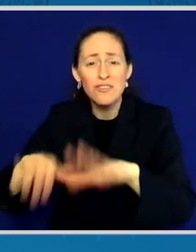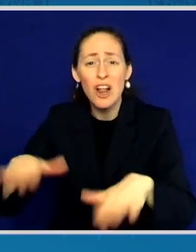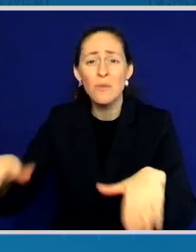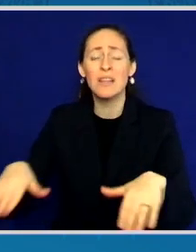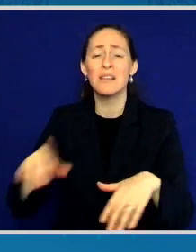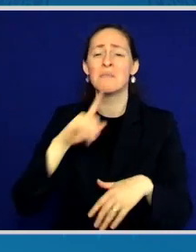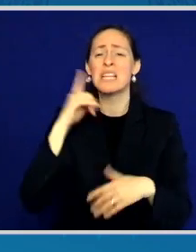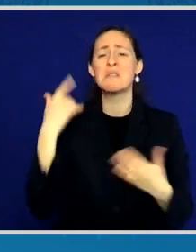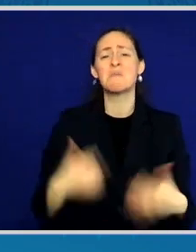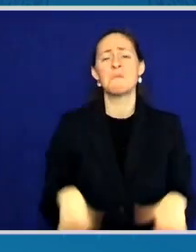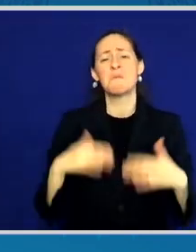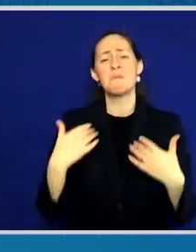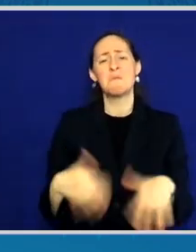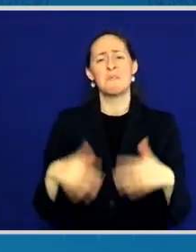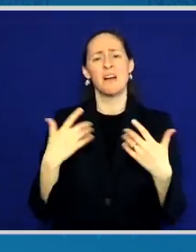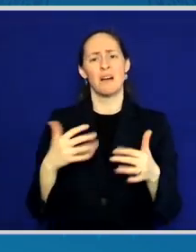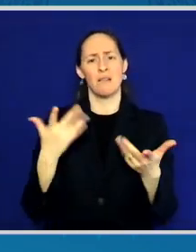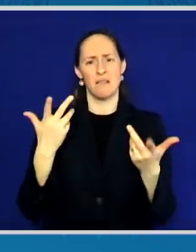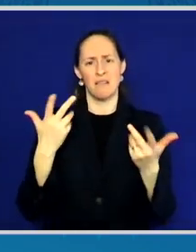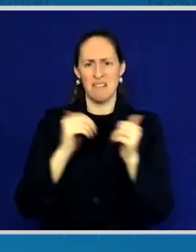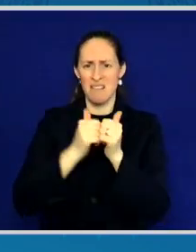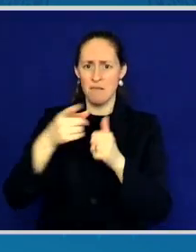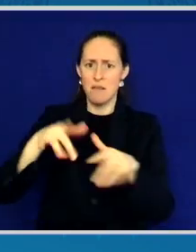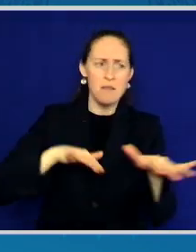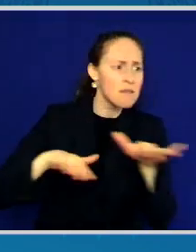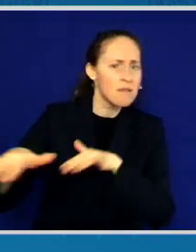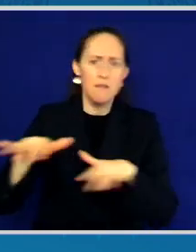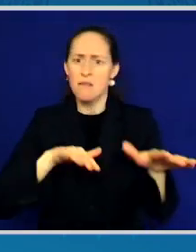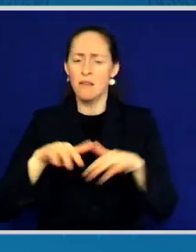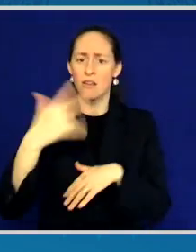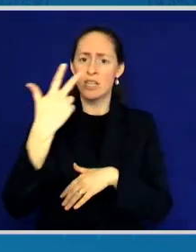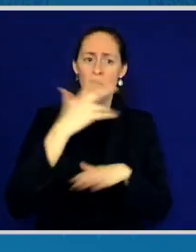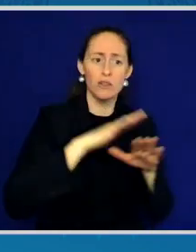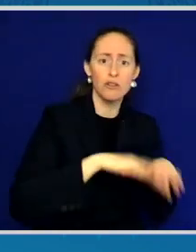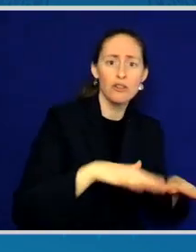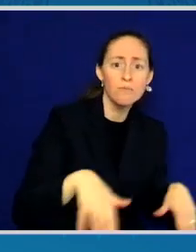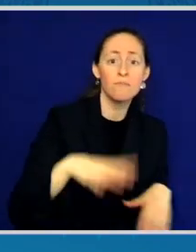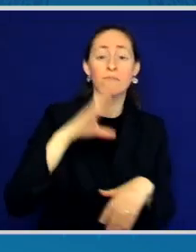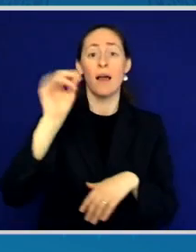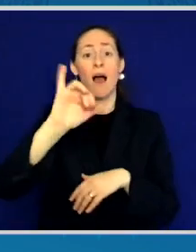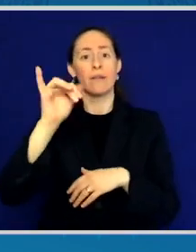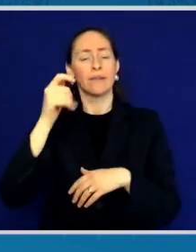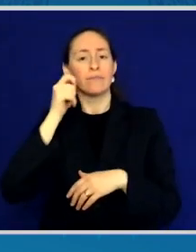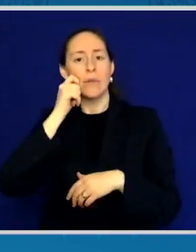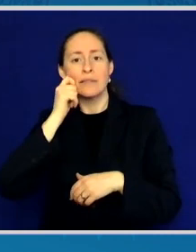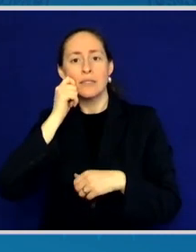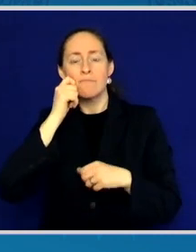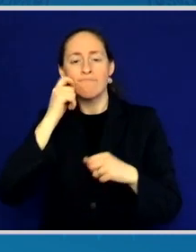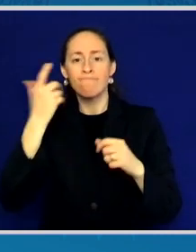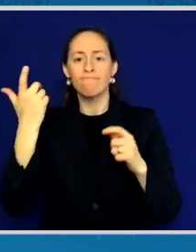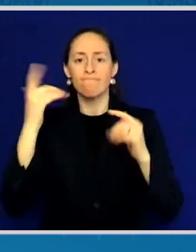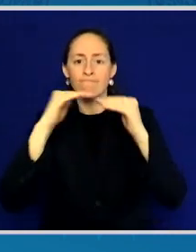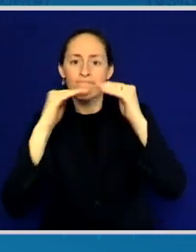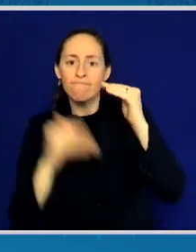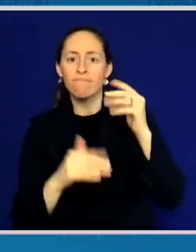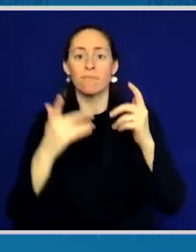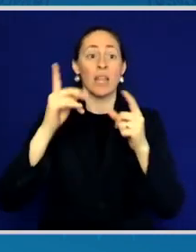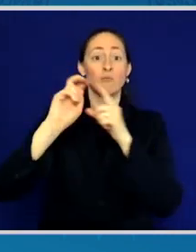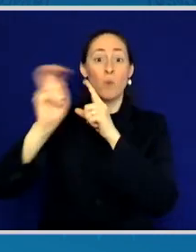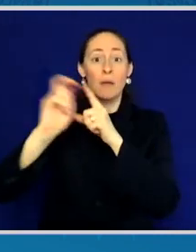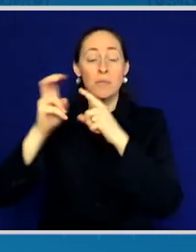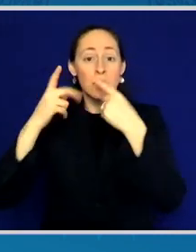social mobility, of race and how transportation intersect, I think transportation is just as important as